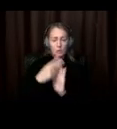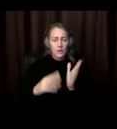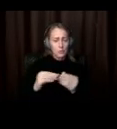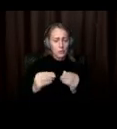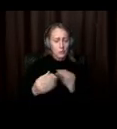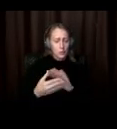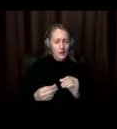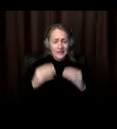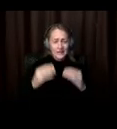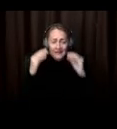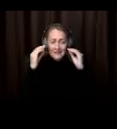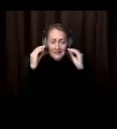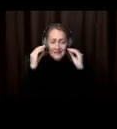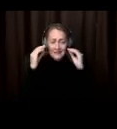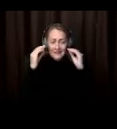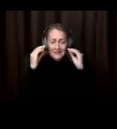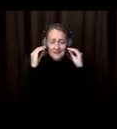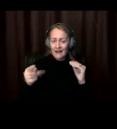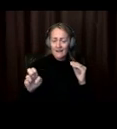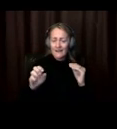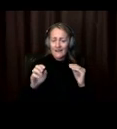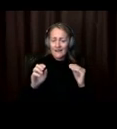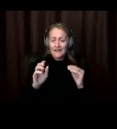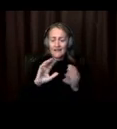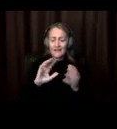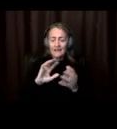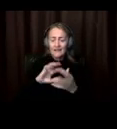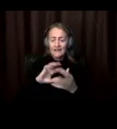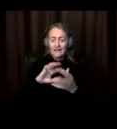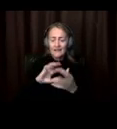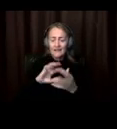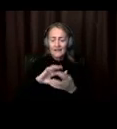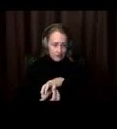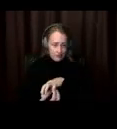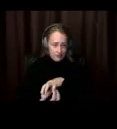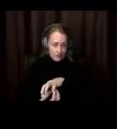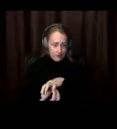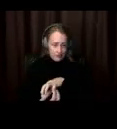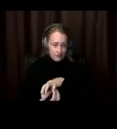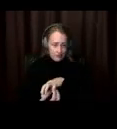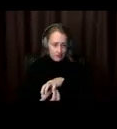summer 2016 issue of Teaching Tolerance magazine.